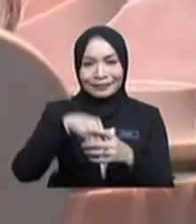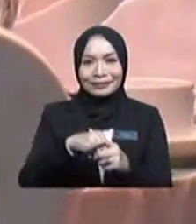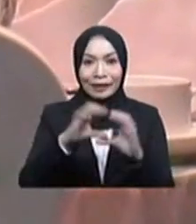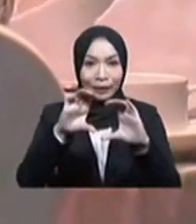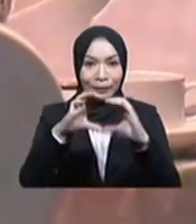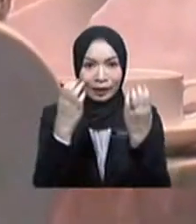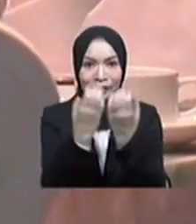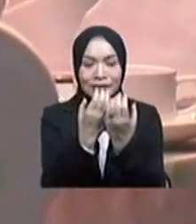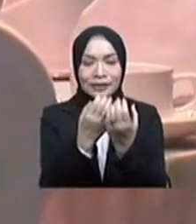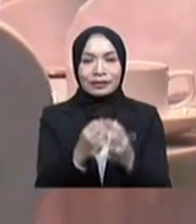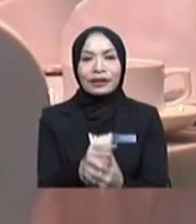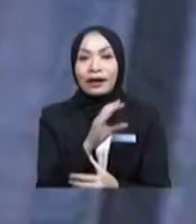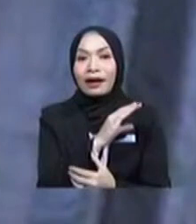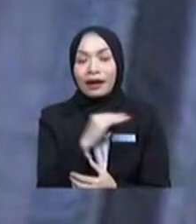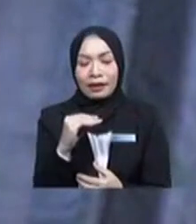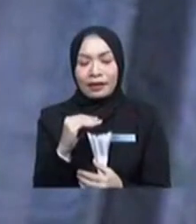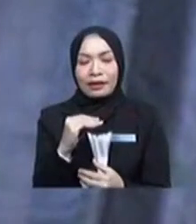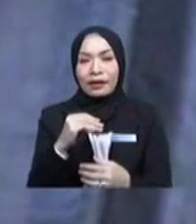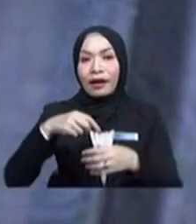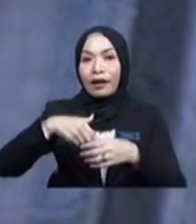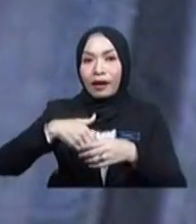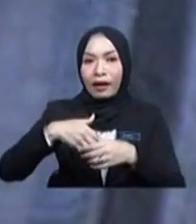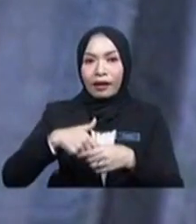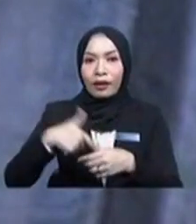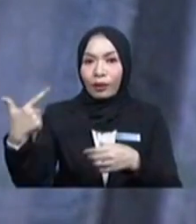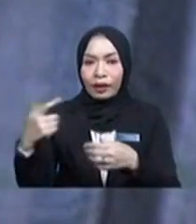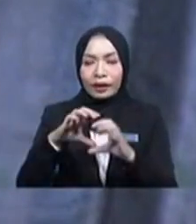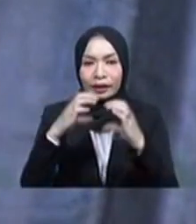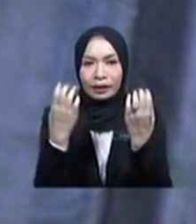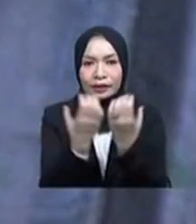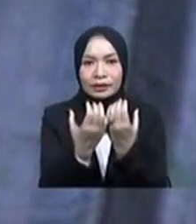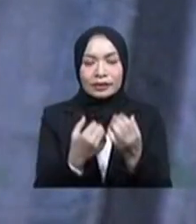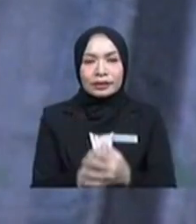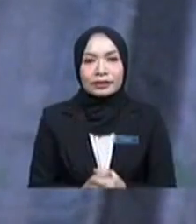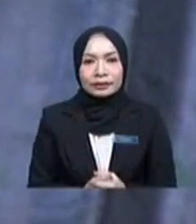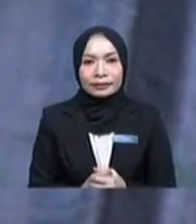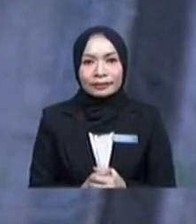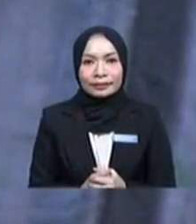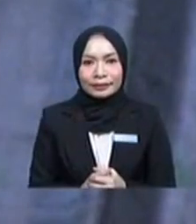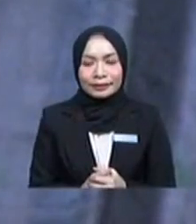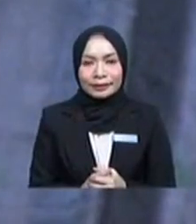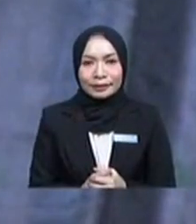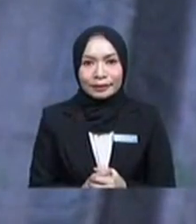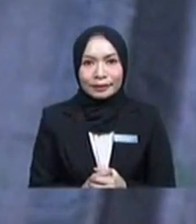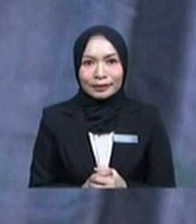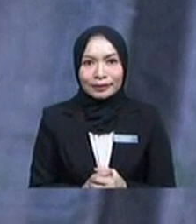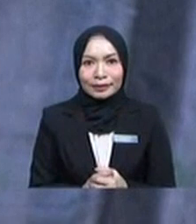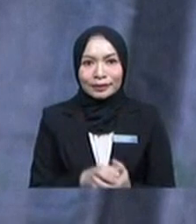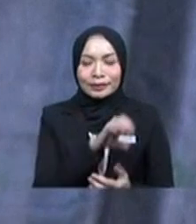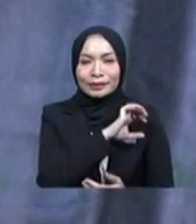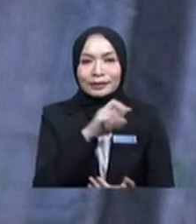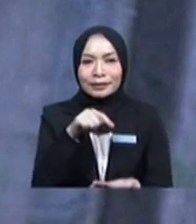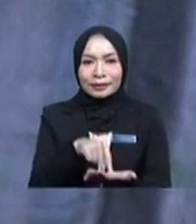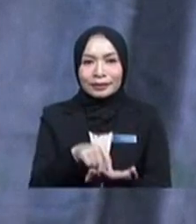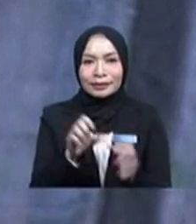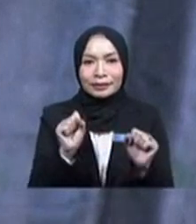settings outside the classroom. It is principle-based and not rule-based. The elements can be